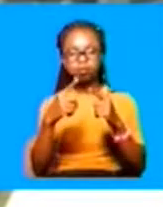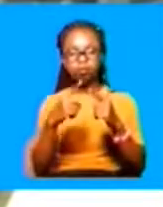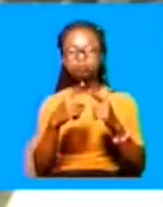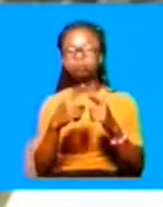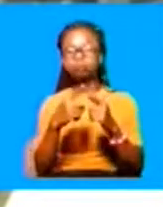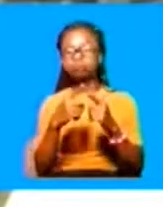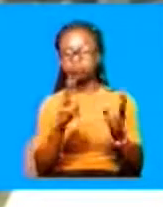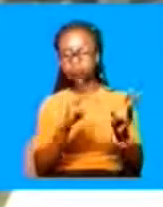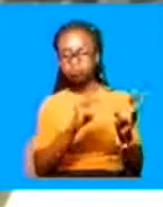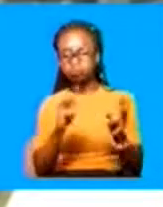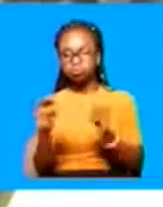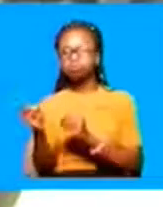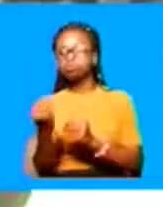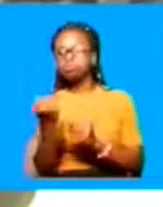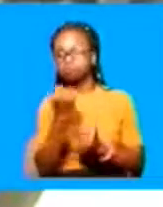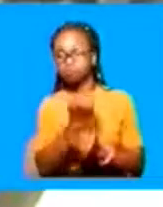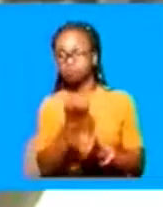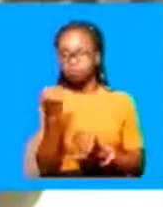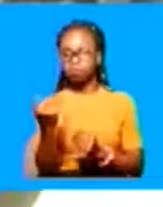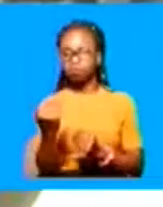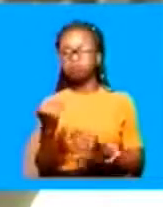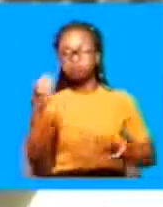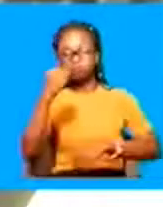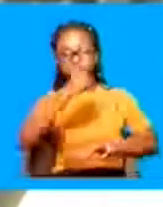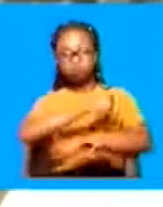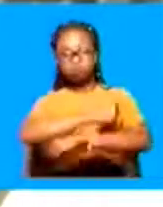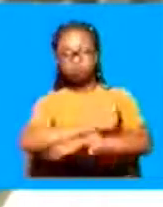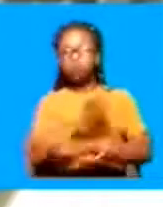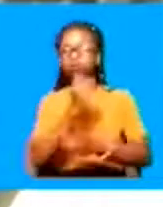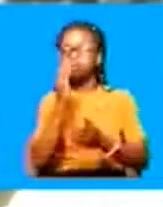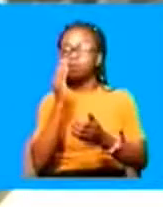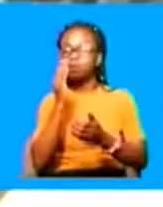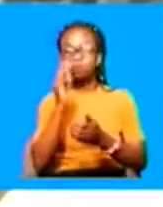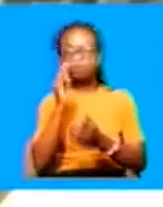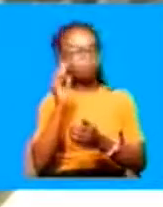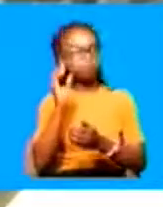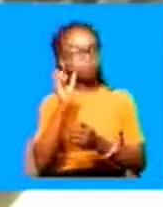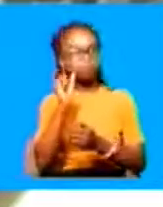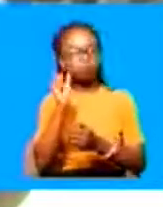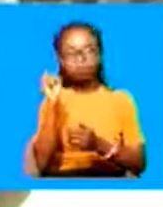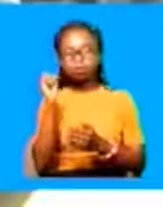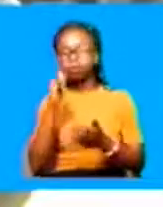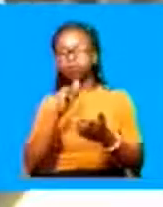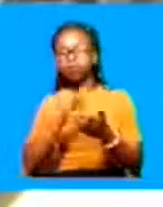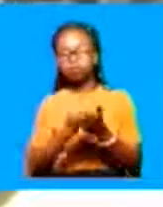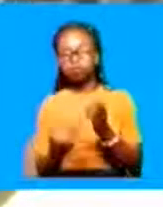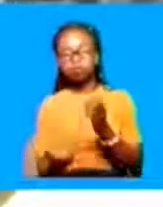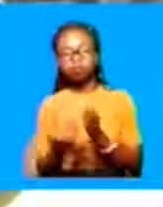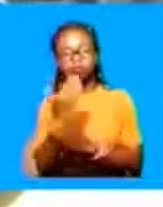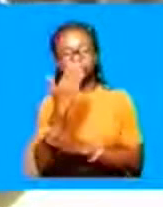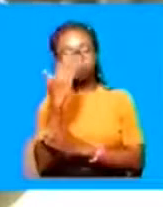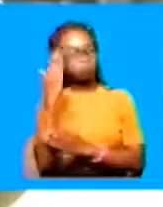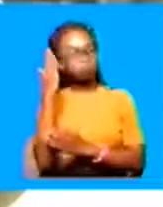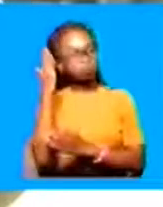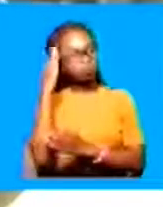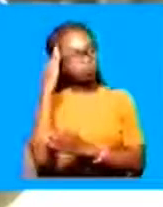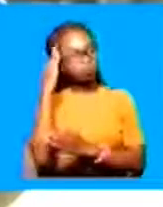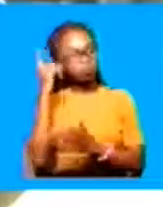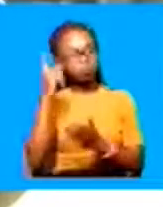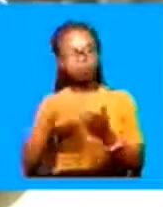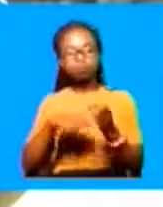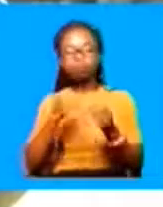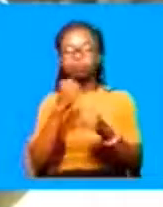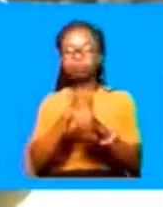put Wanda in school so that she can grow to maximize her potential.